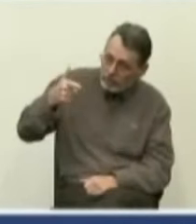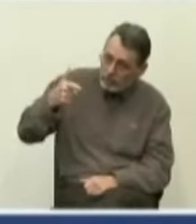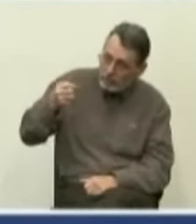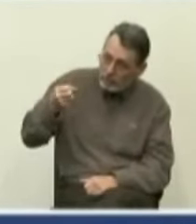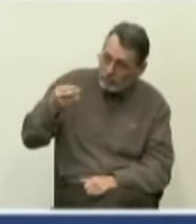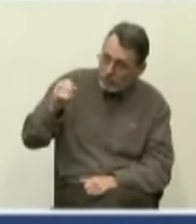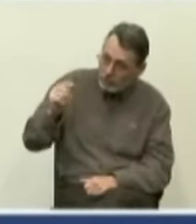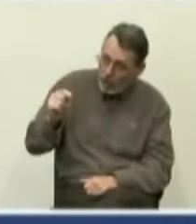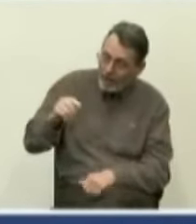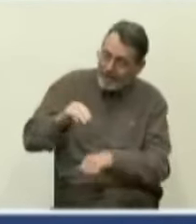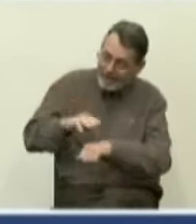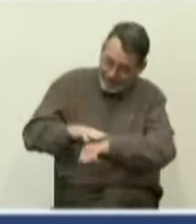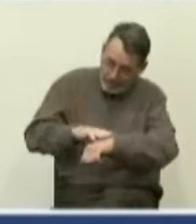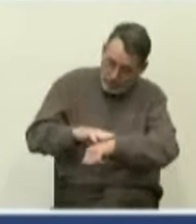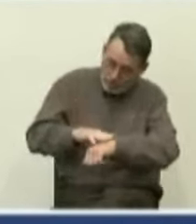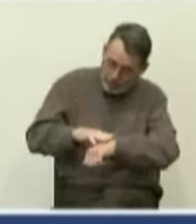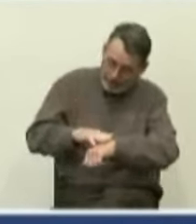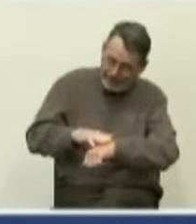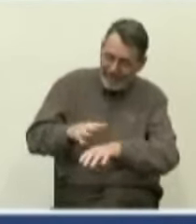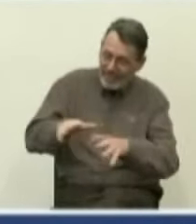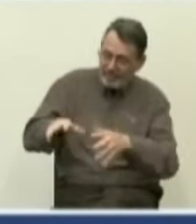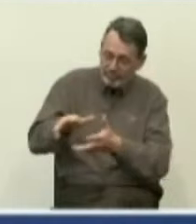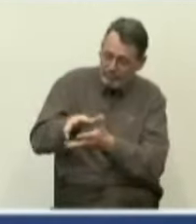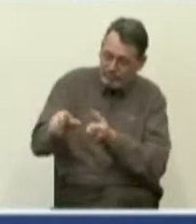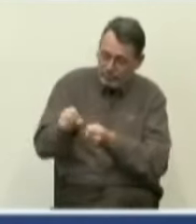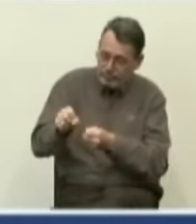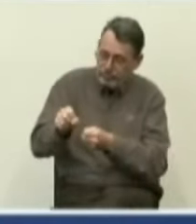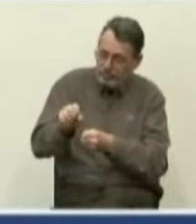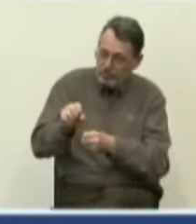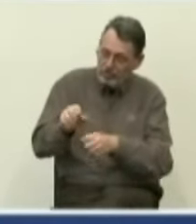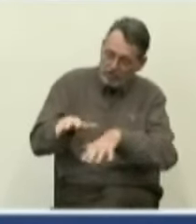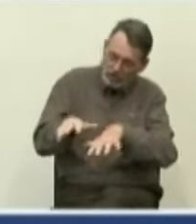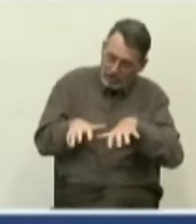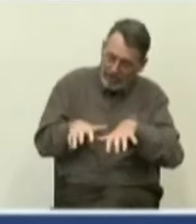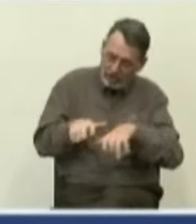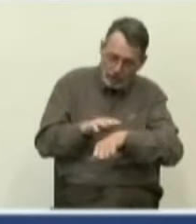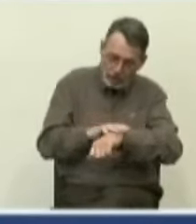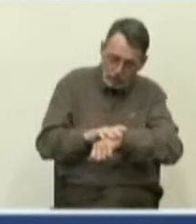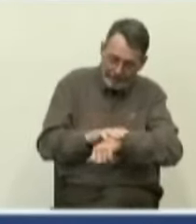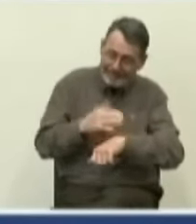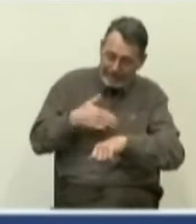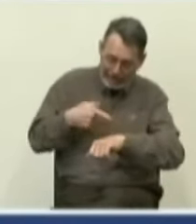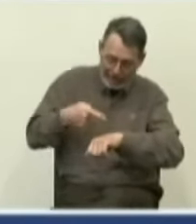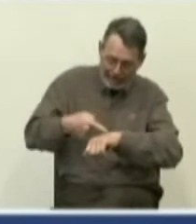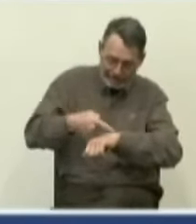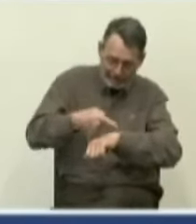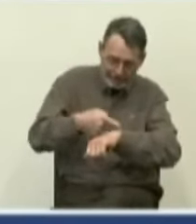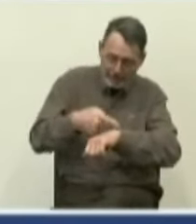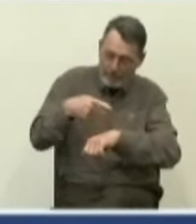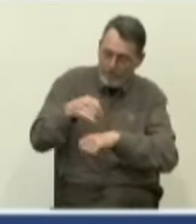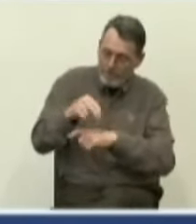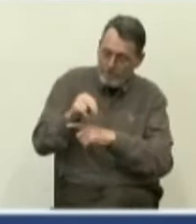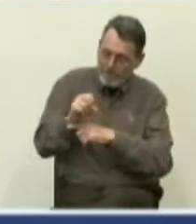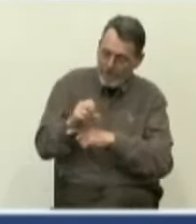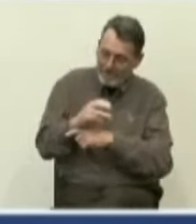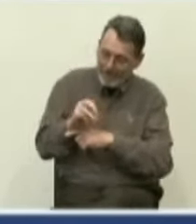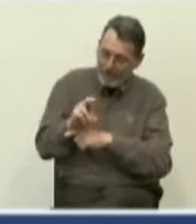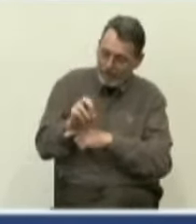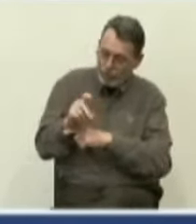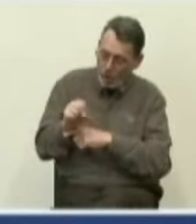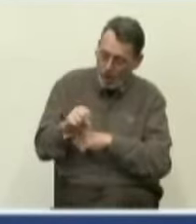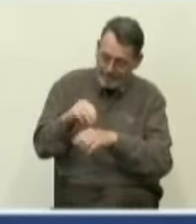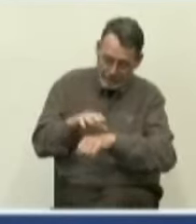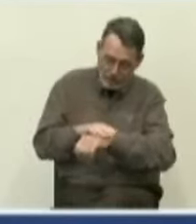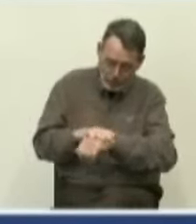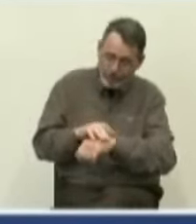wrist, which shattered his wrist. He has pins and rods in his wrist. He was also hit in his main